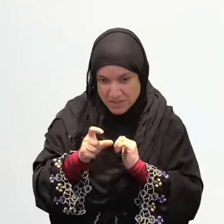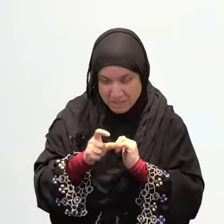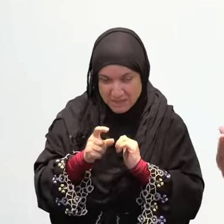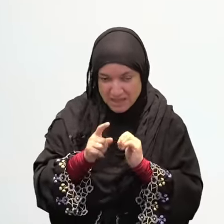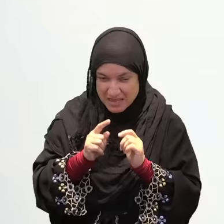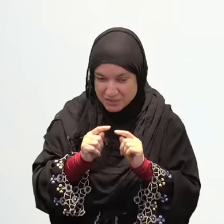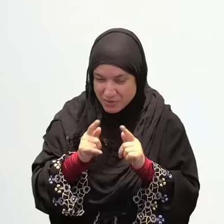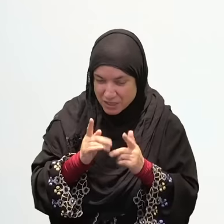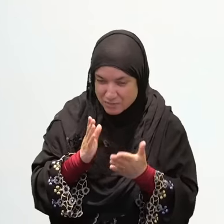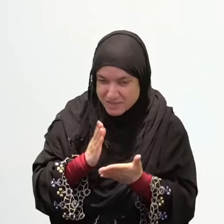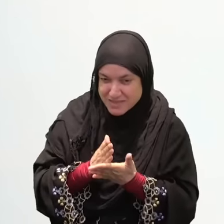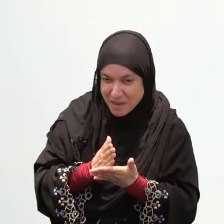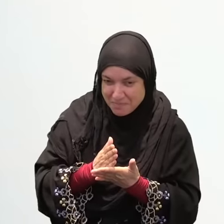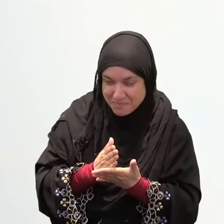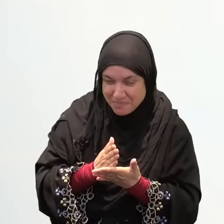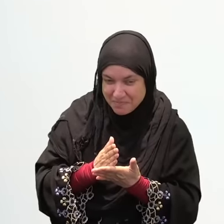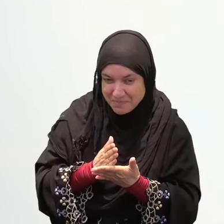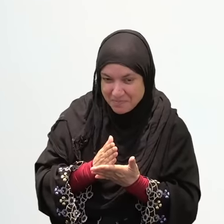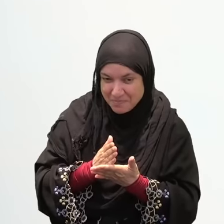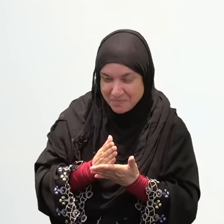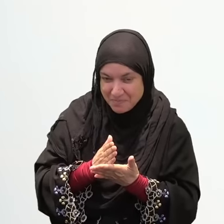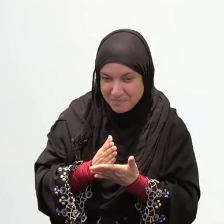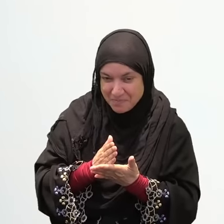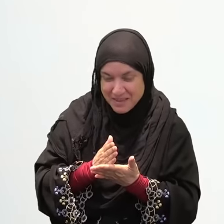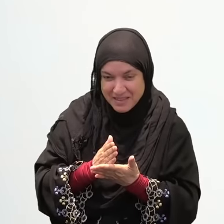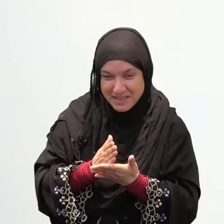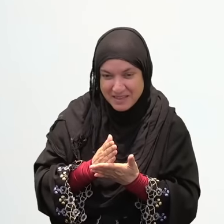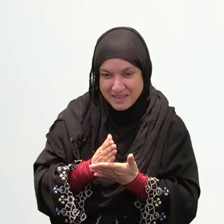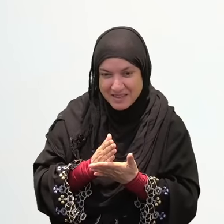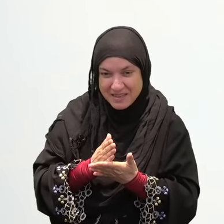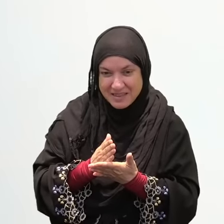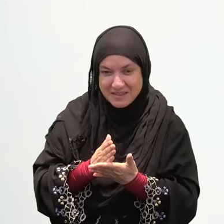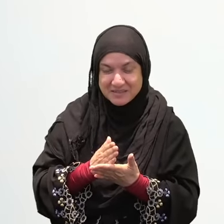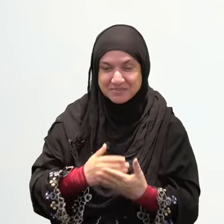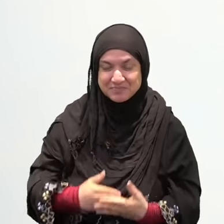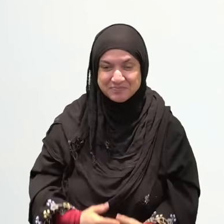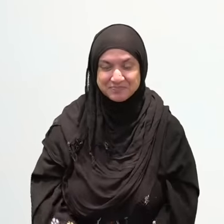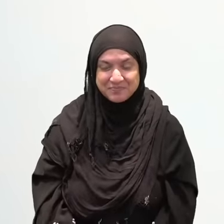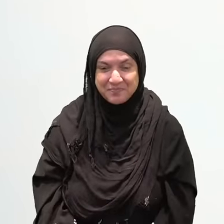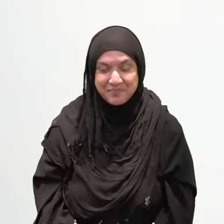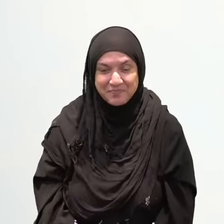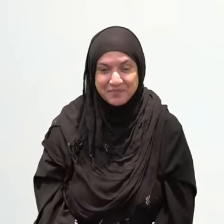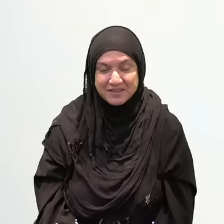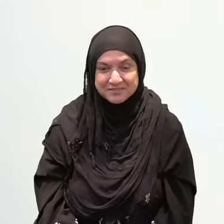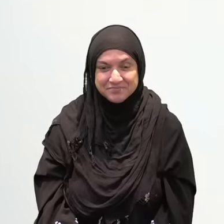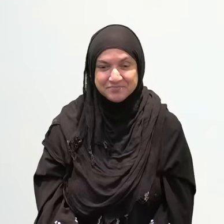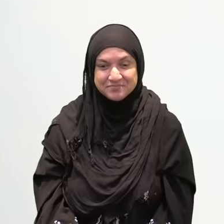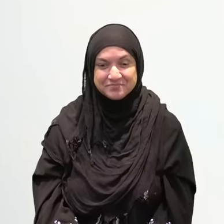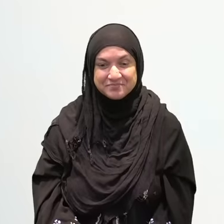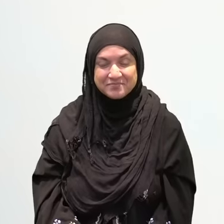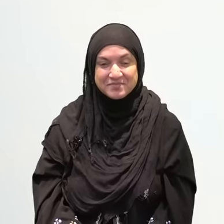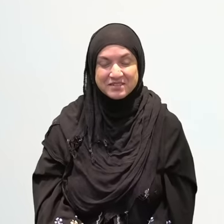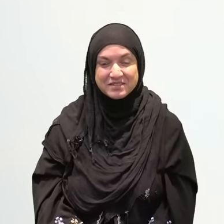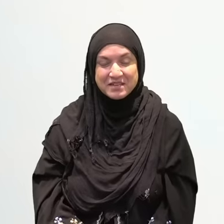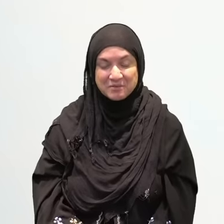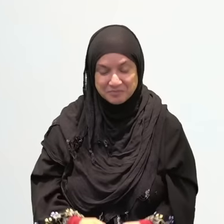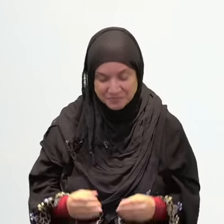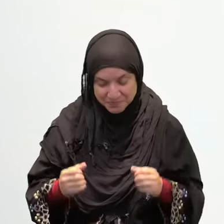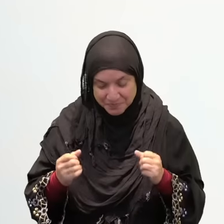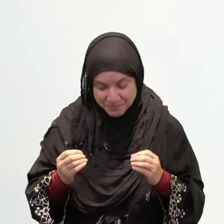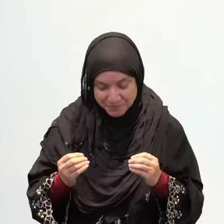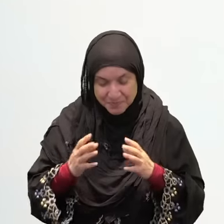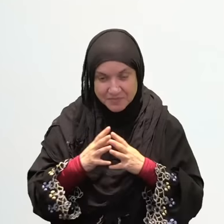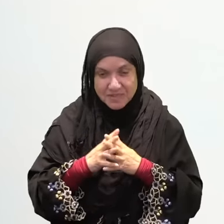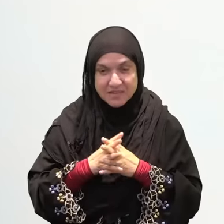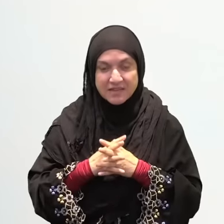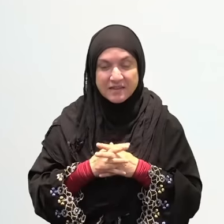difference between the slander of Aisha radiallahu anha to an extent and the slander of Uthman radiallahu ta'ala anhu. Those that slandered Aisha radiallahu ta'ala anha